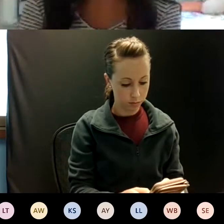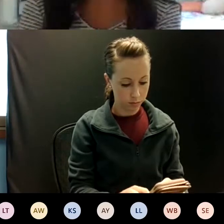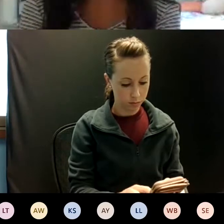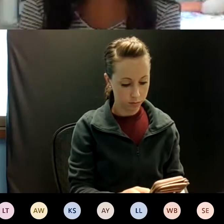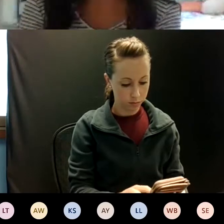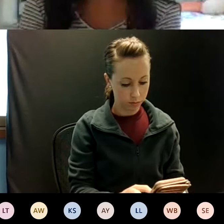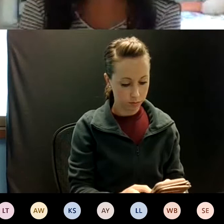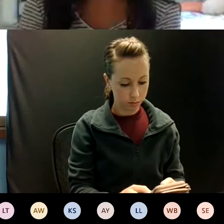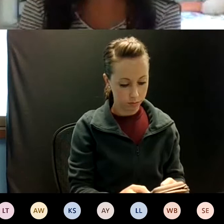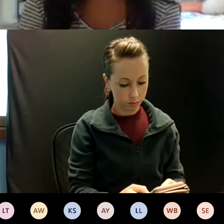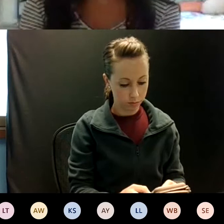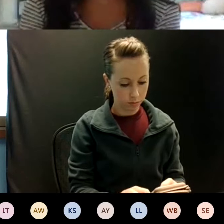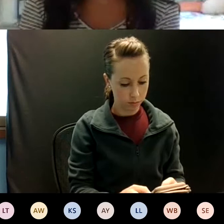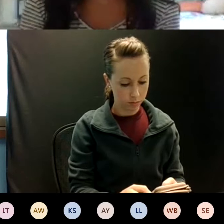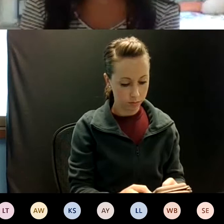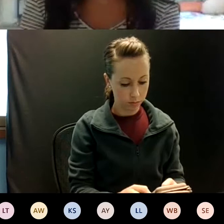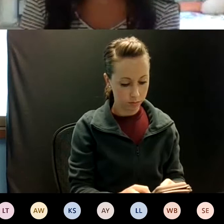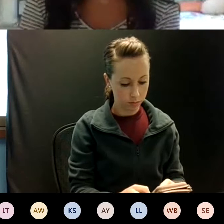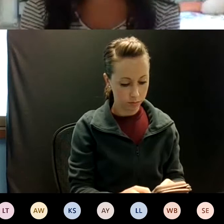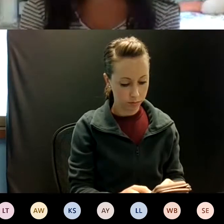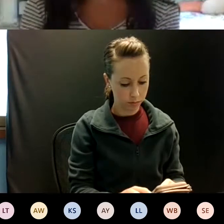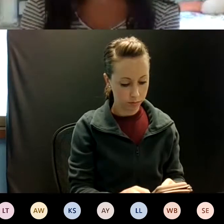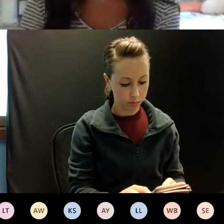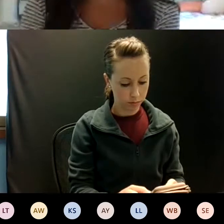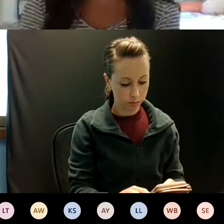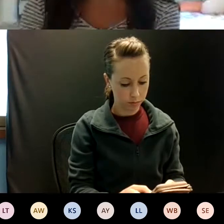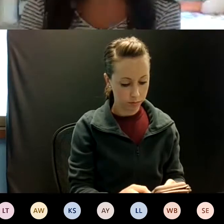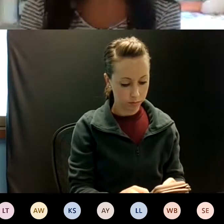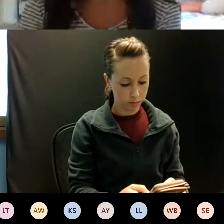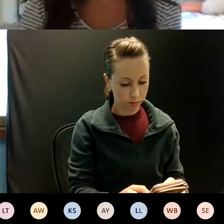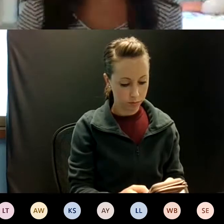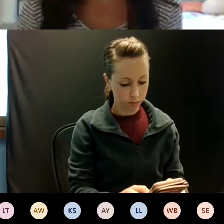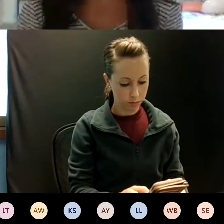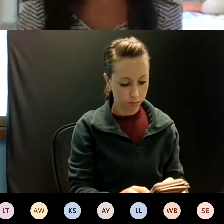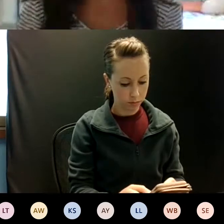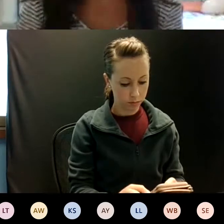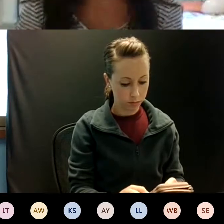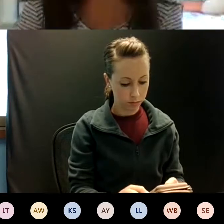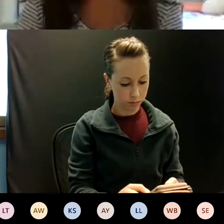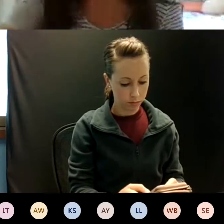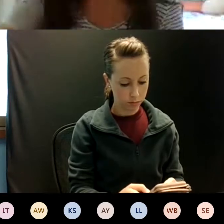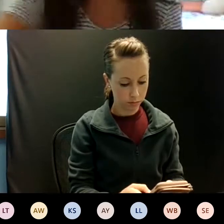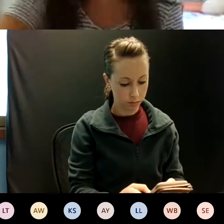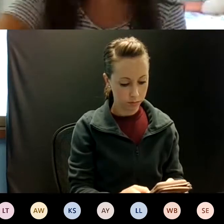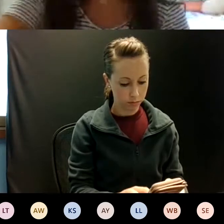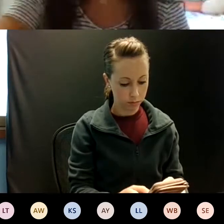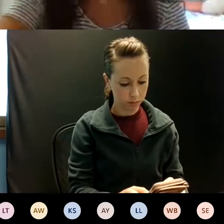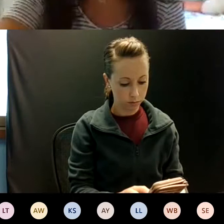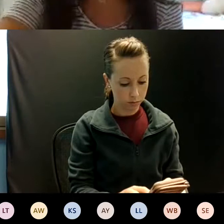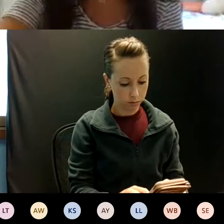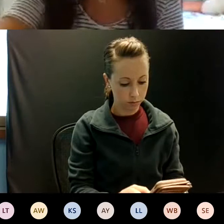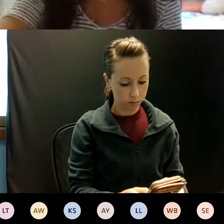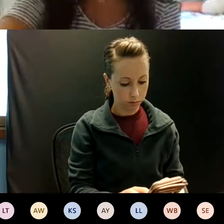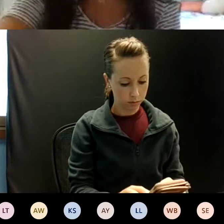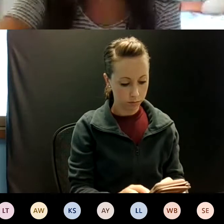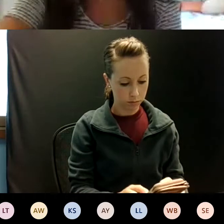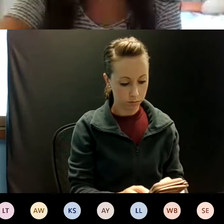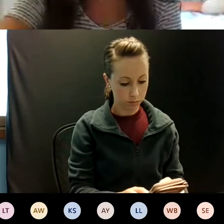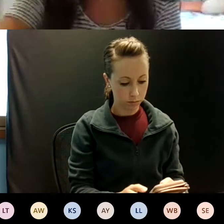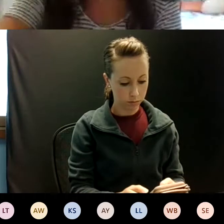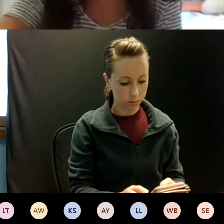maybe we could figure out a way to pick something or just a couple, just kind of streamline what we're doing and make it like more efficient, I